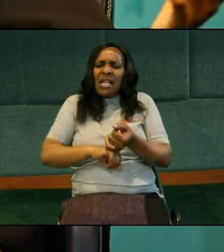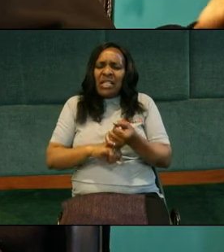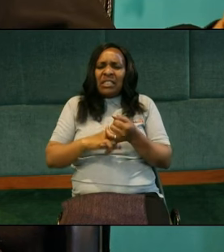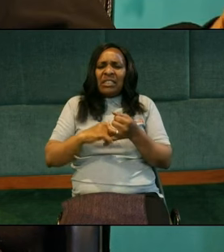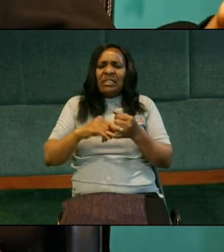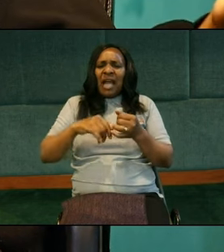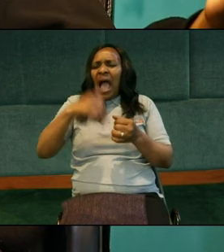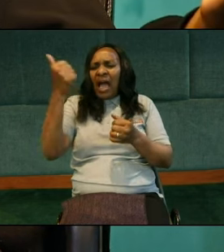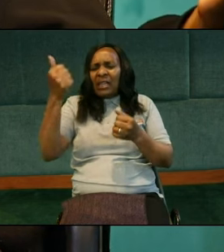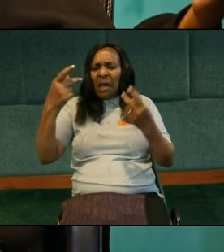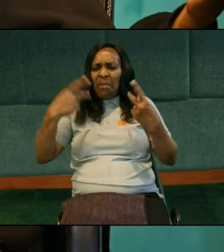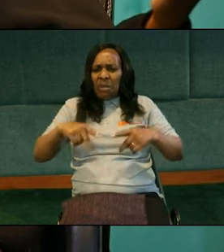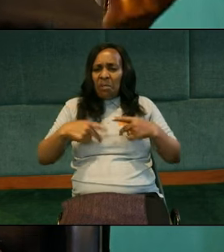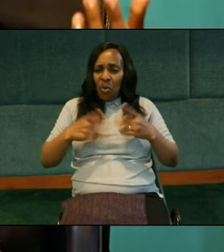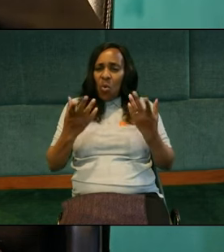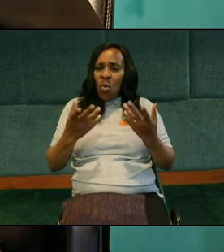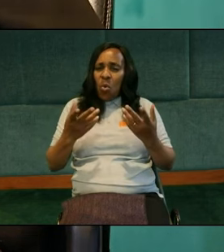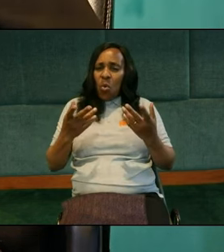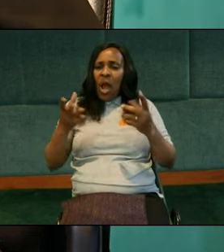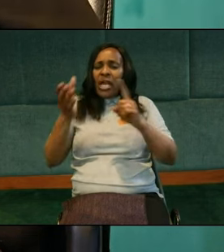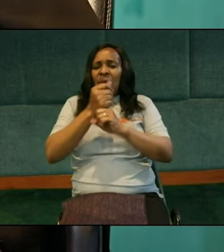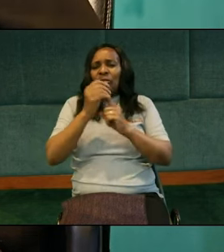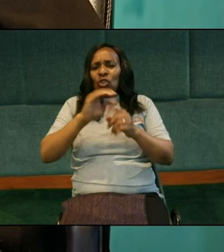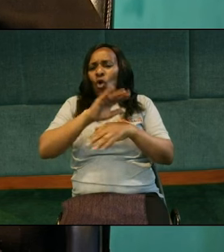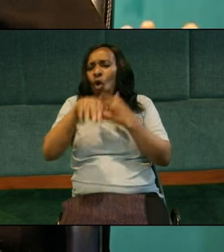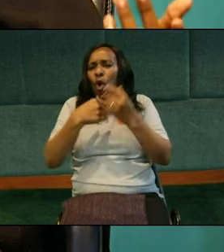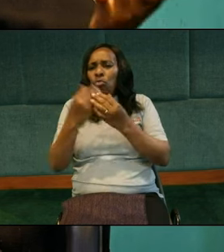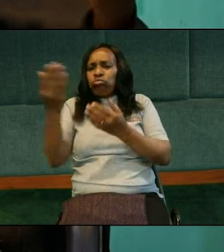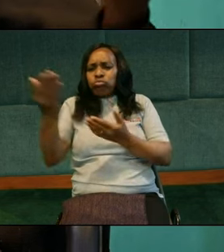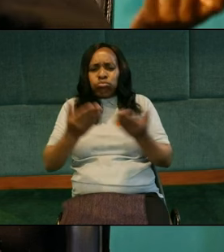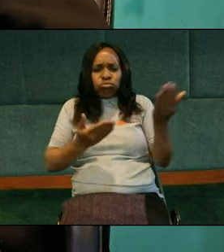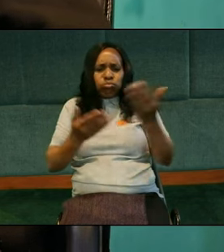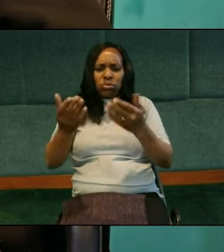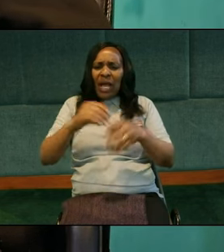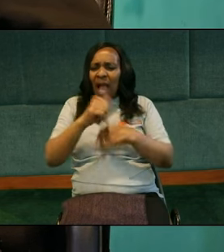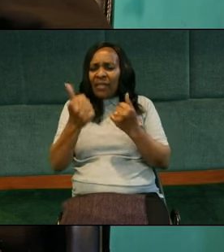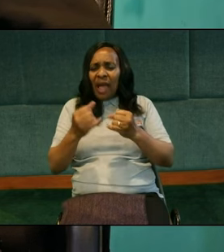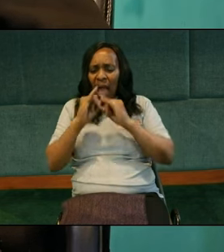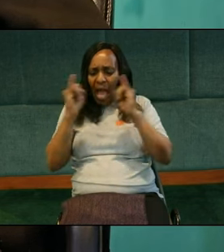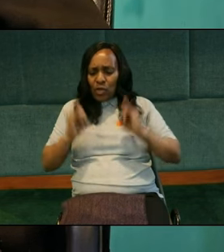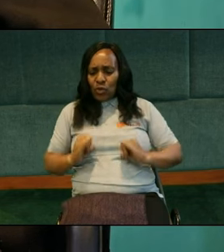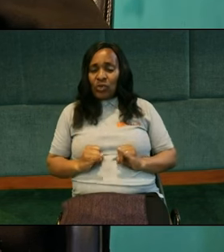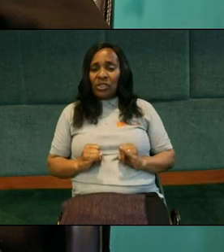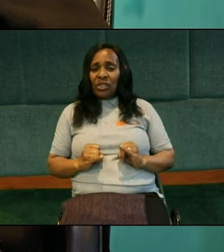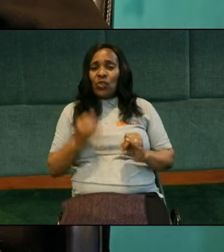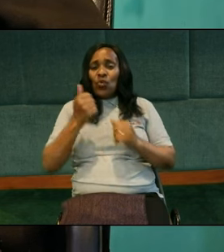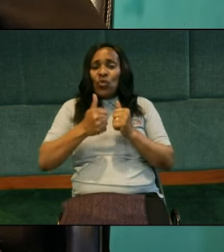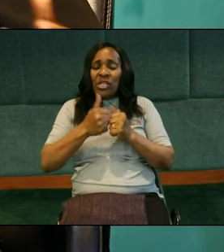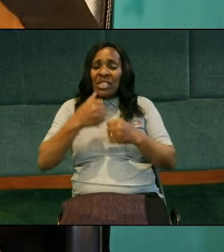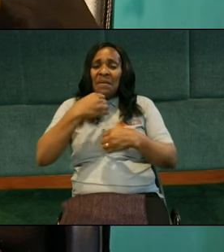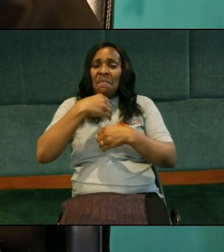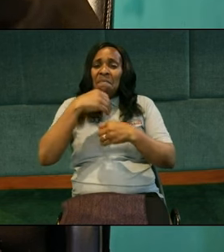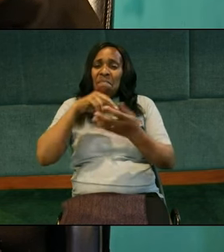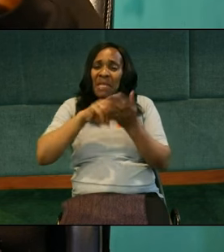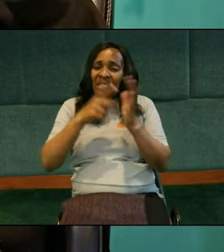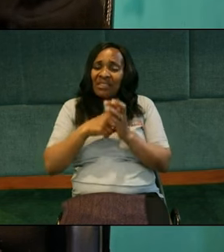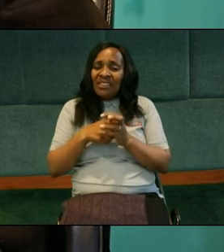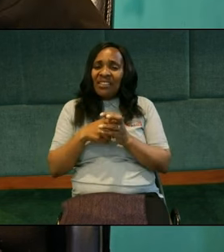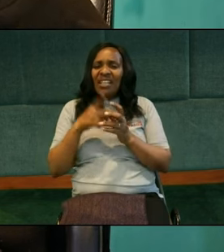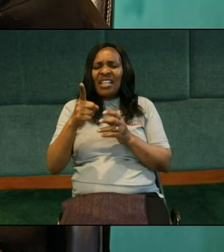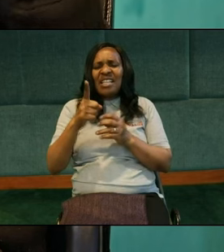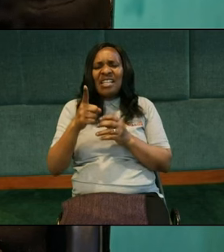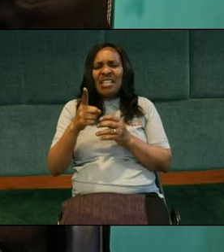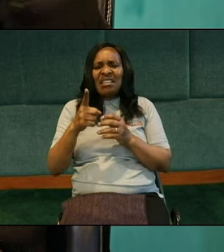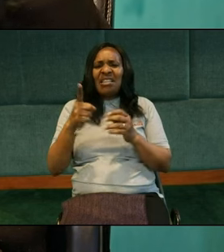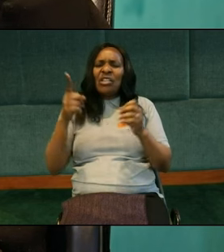wives, which leads him to adopting all these other gods. Mm-hmm. Then he finally falls off, which means